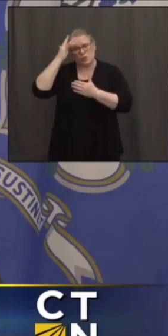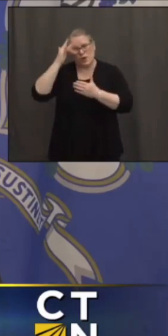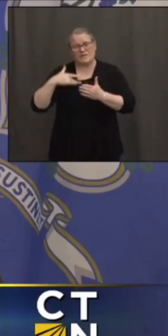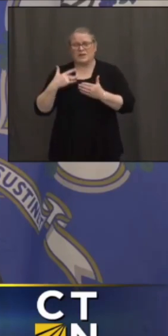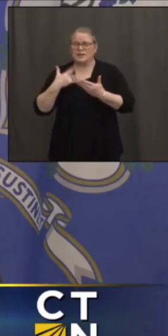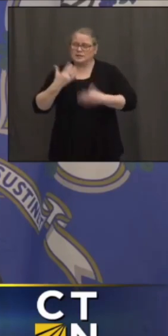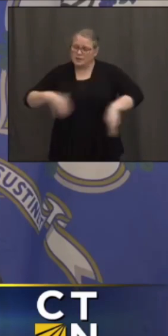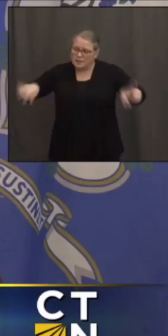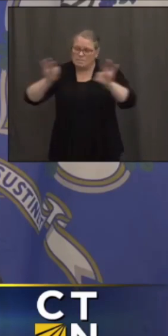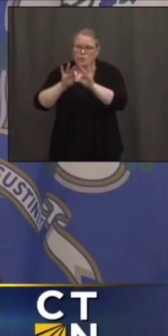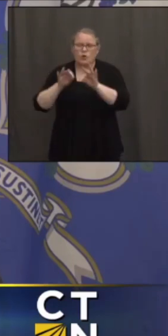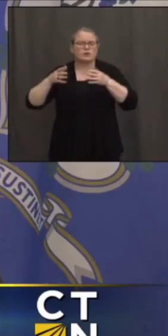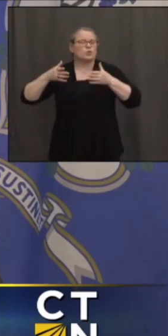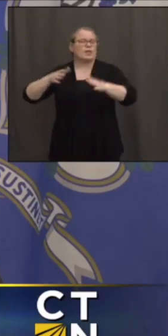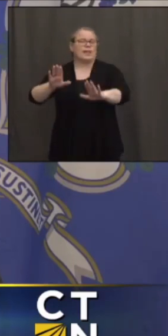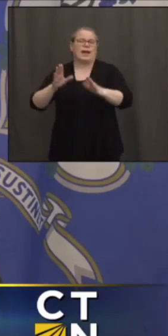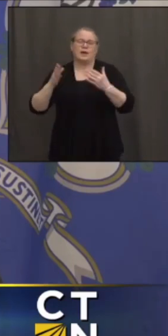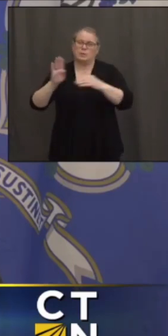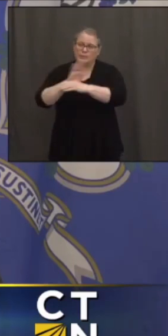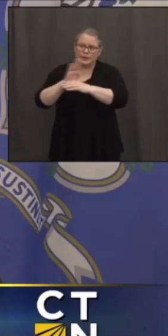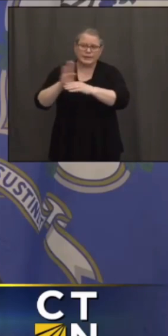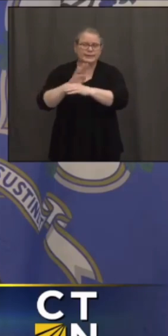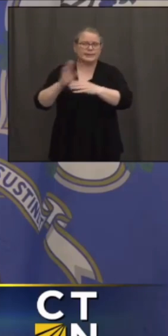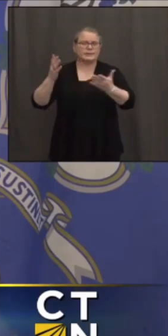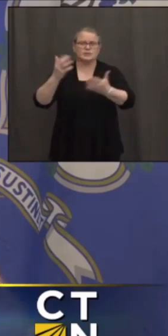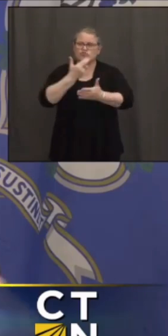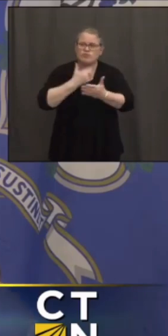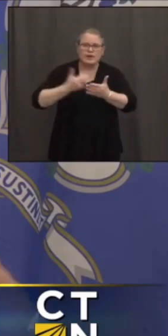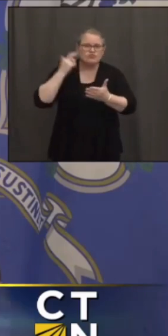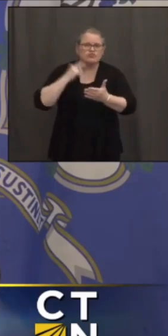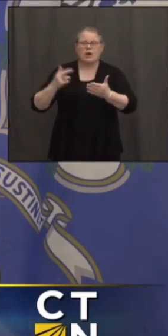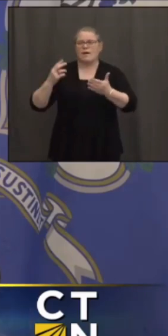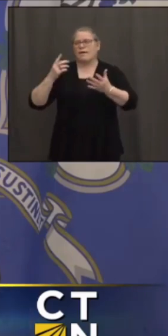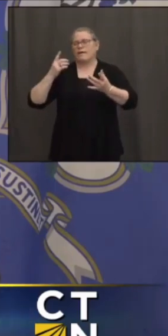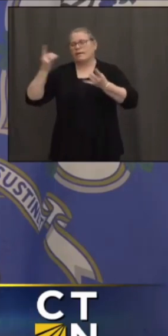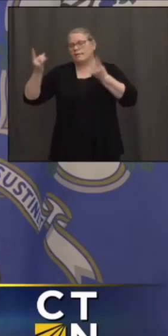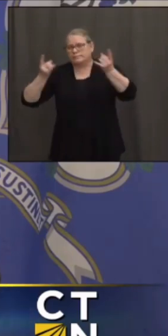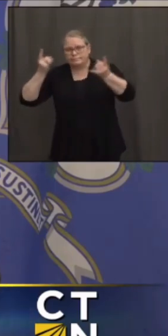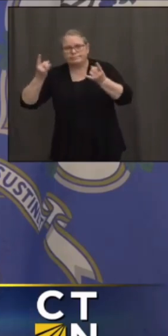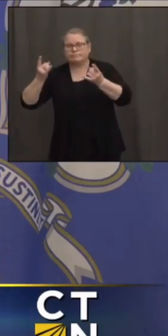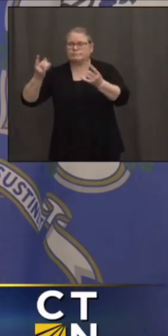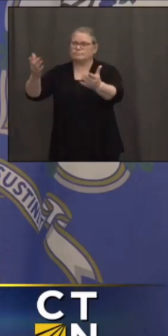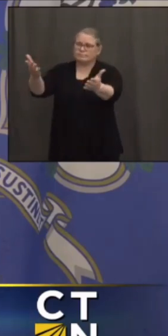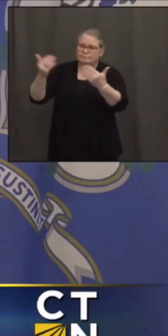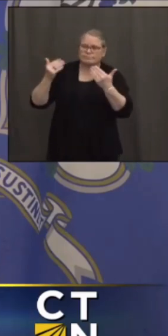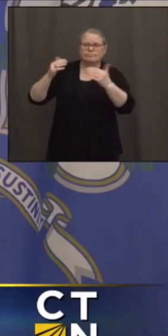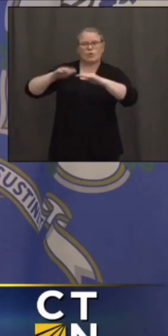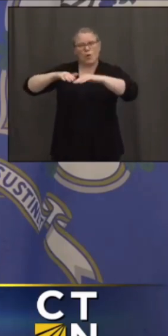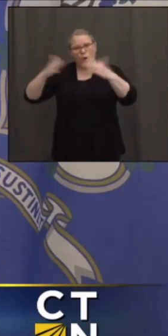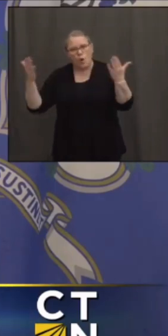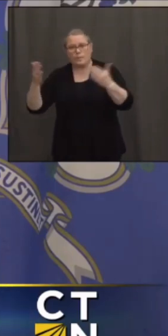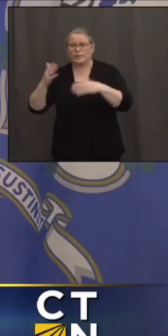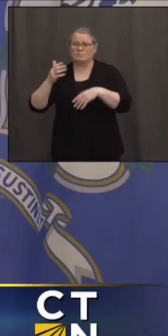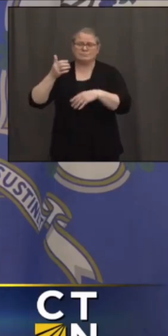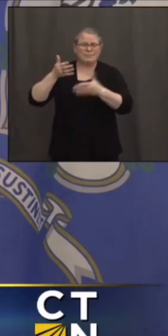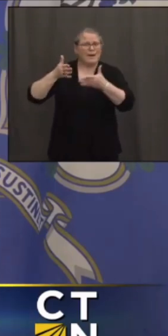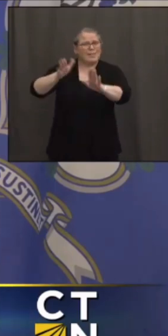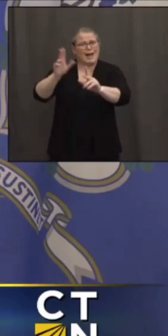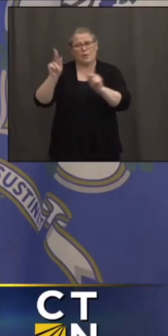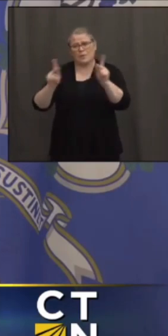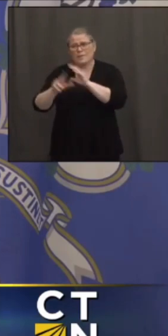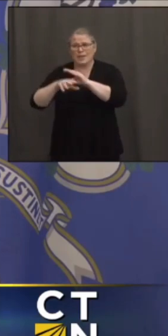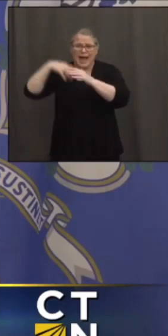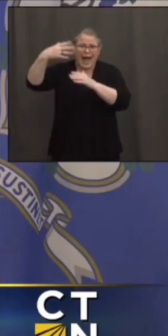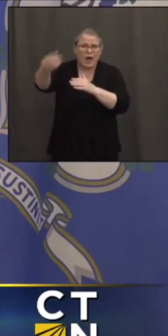to have a drink outside, is one way we bring our cities back to life, one way we get our retail back going